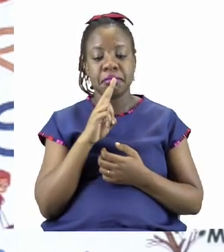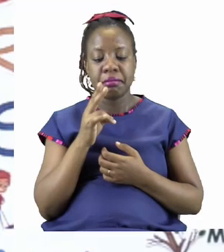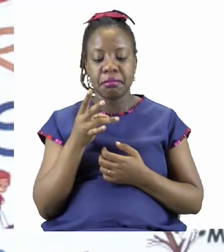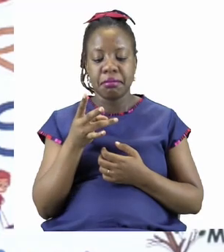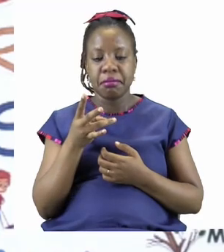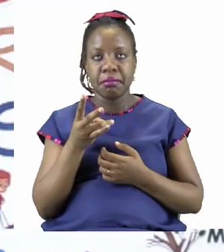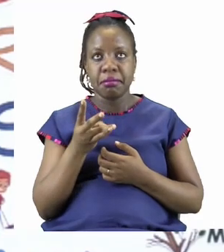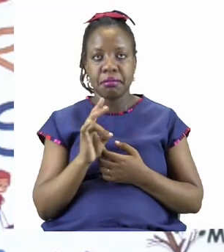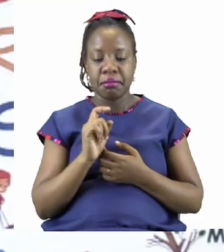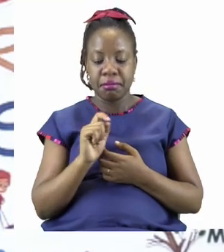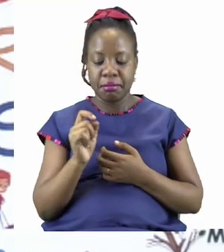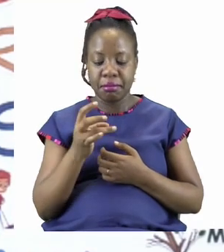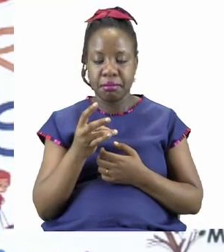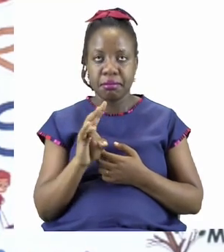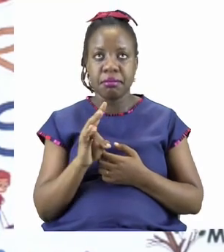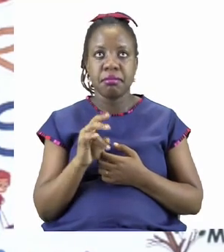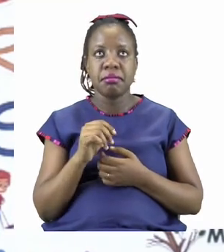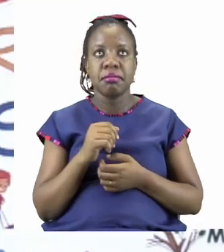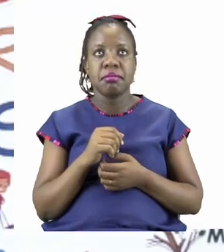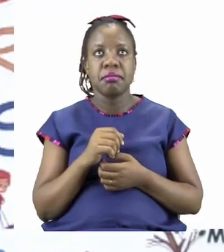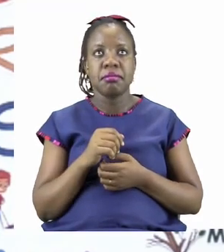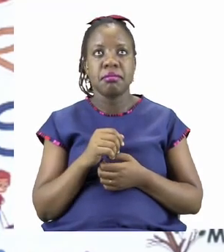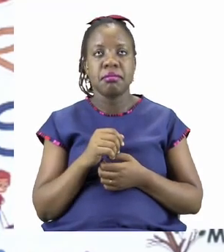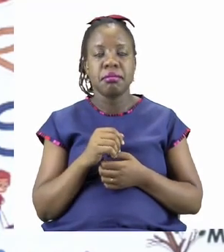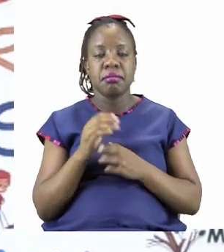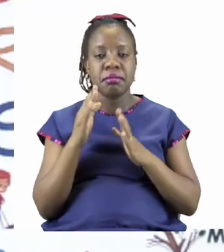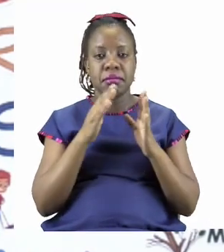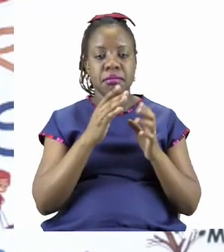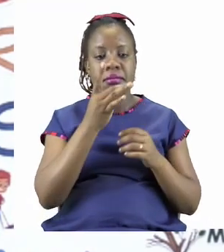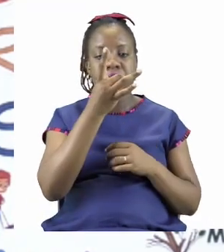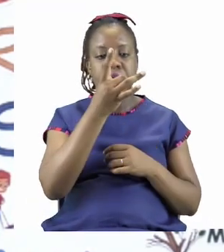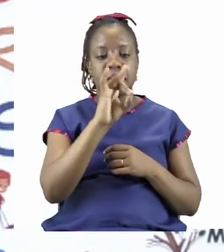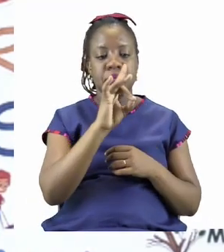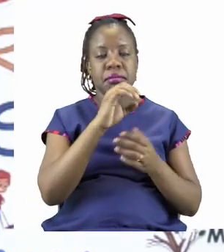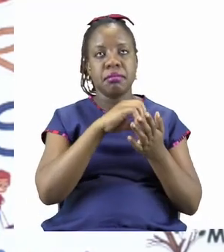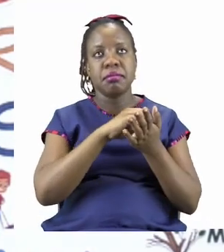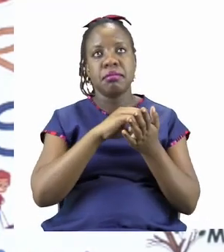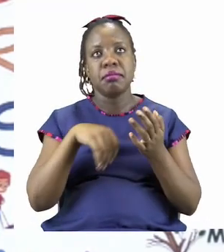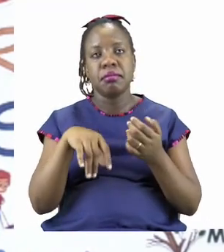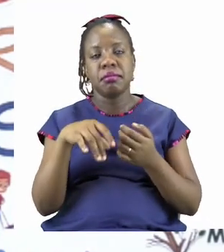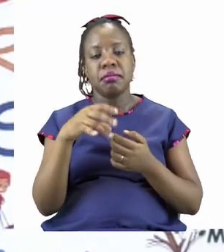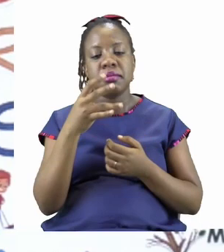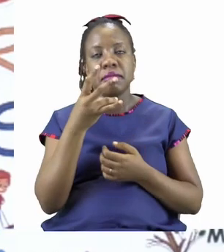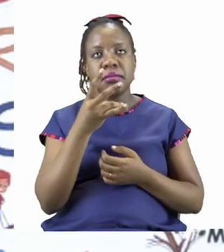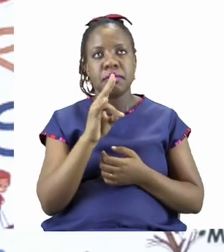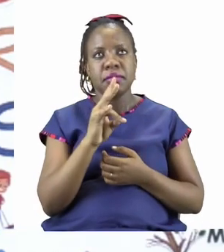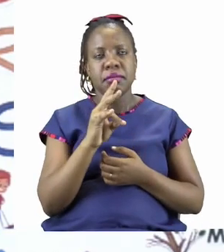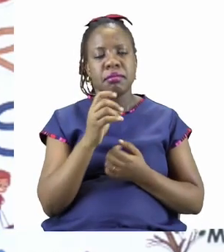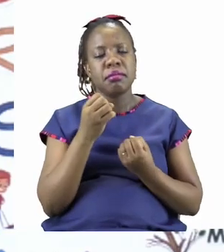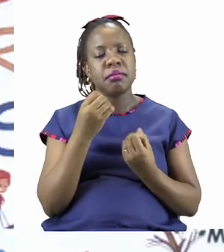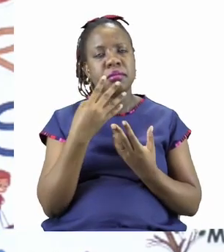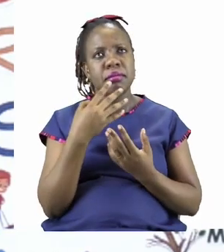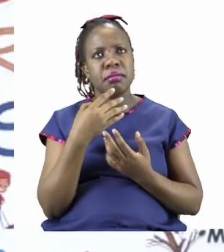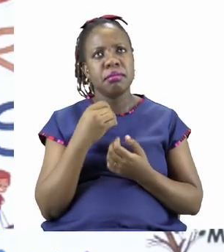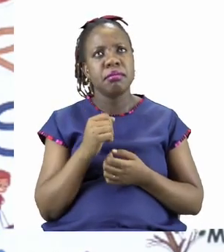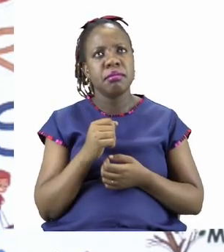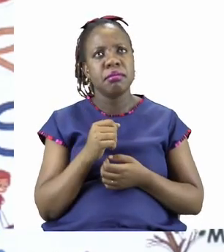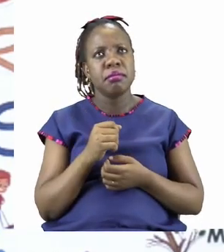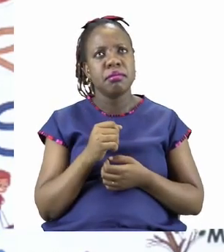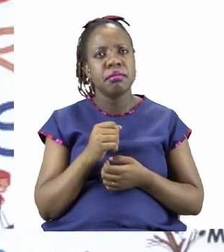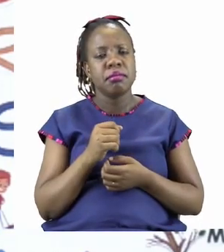7. All right. Then we say 8 minus 7. How much is 8 minus